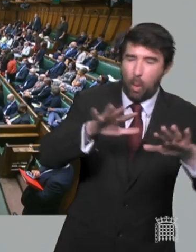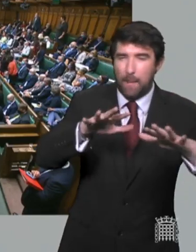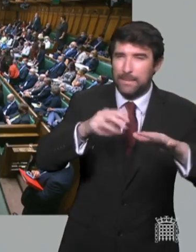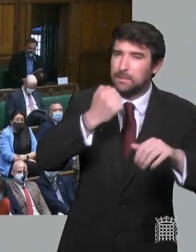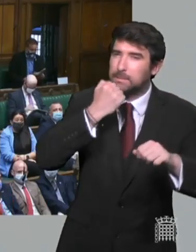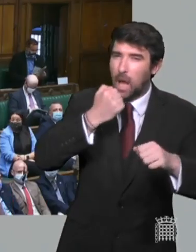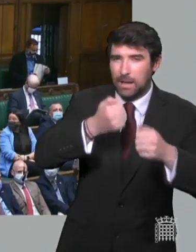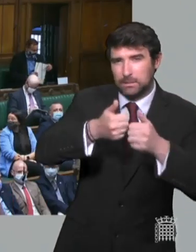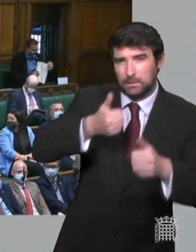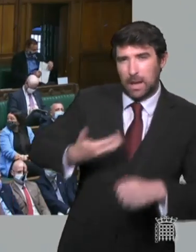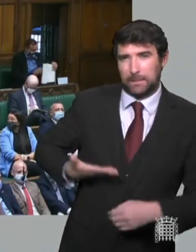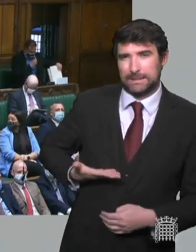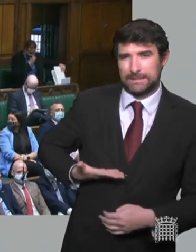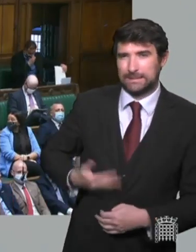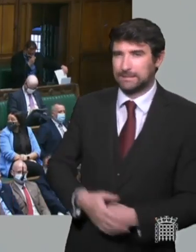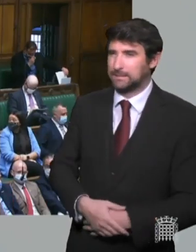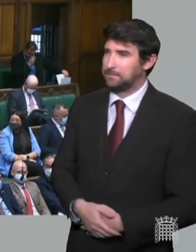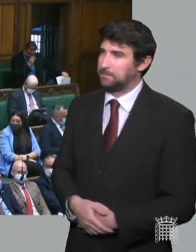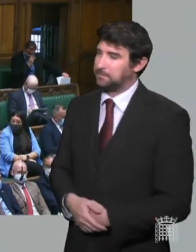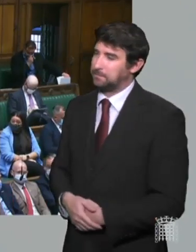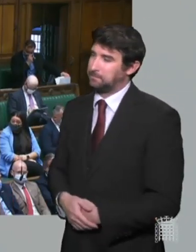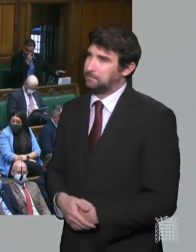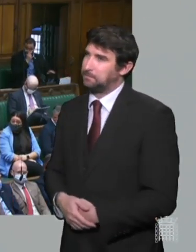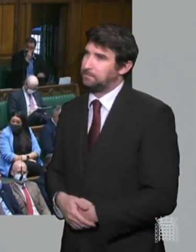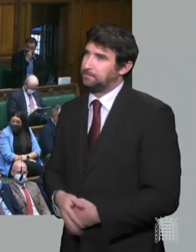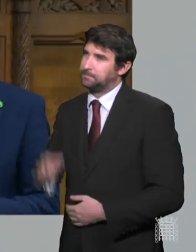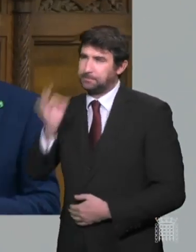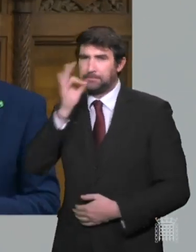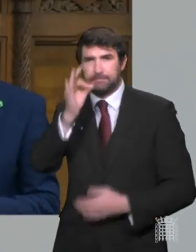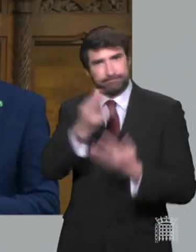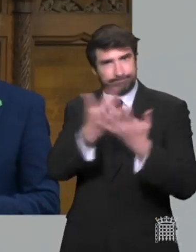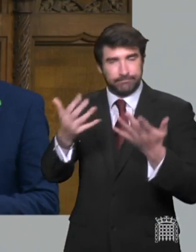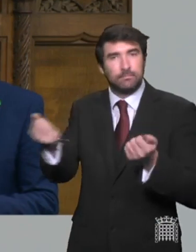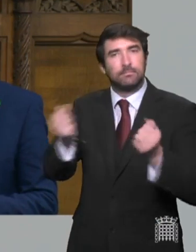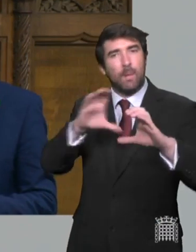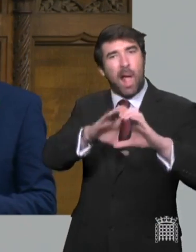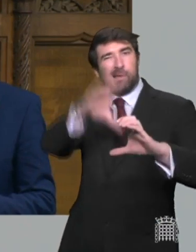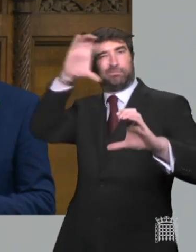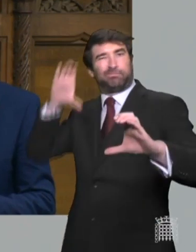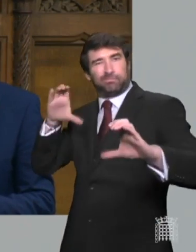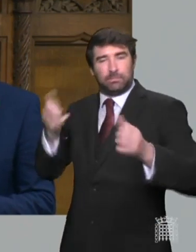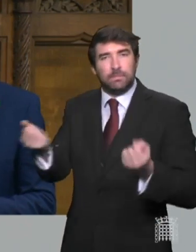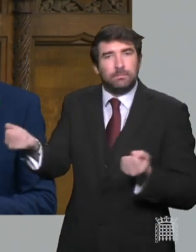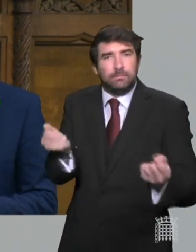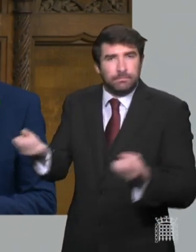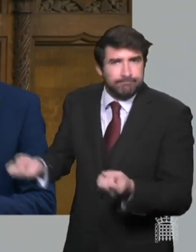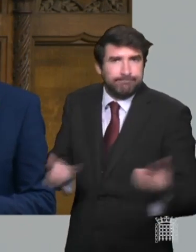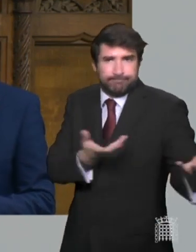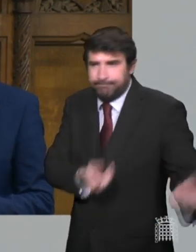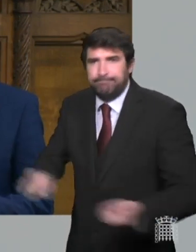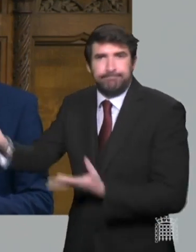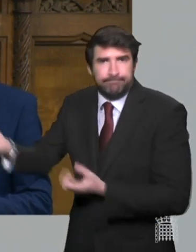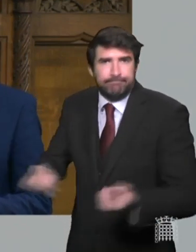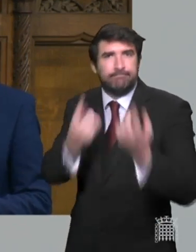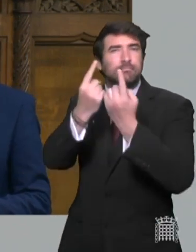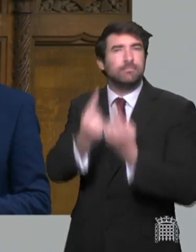with widespread concern about the HGV driver crisis, I've been contacted by a number of drivers from Ceredigion who believe the decision to increase